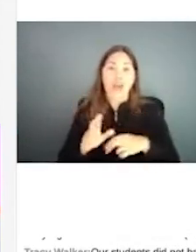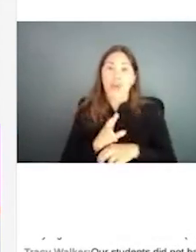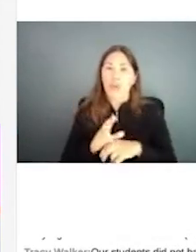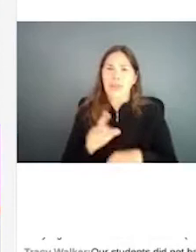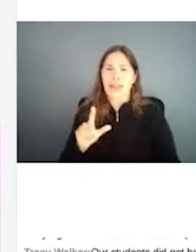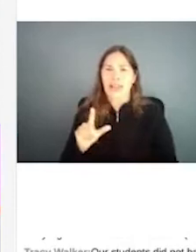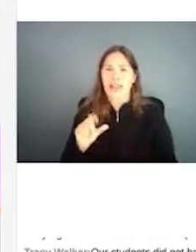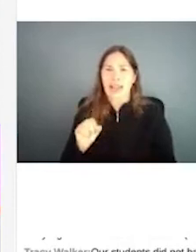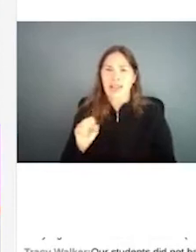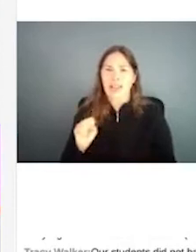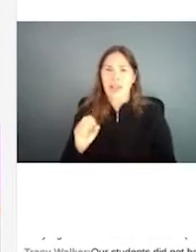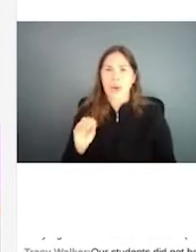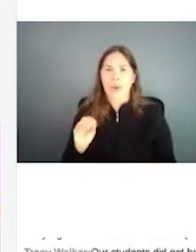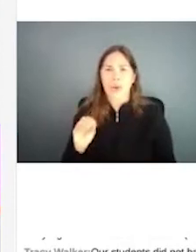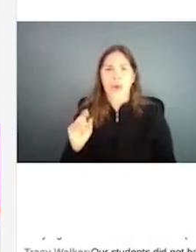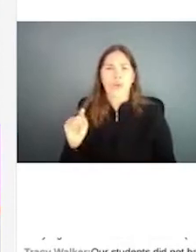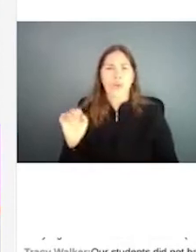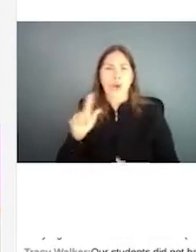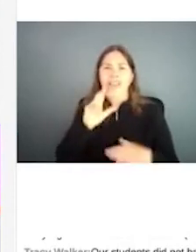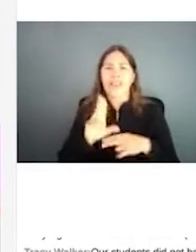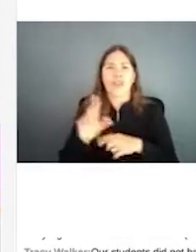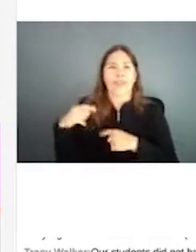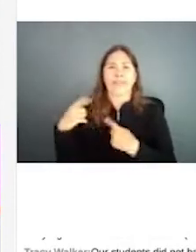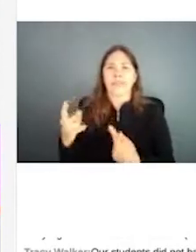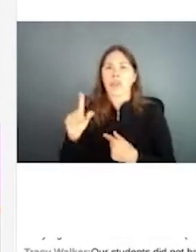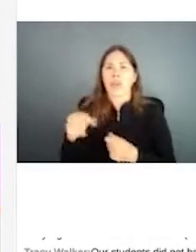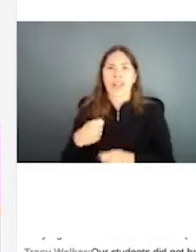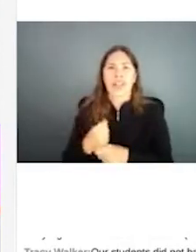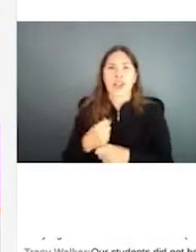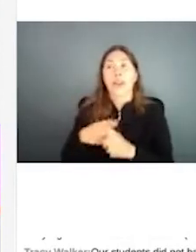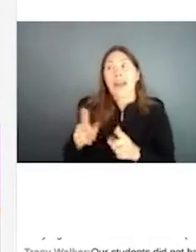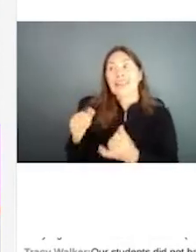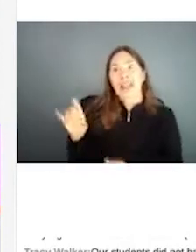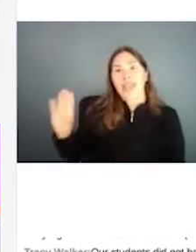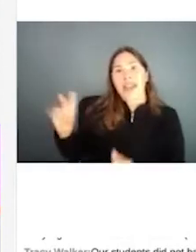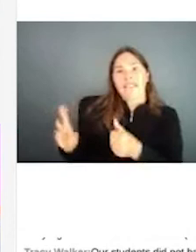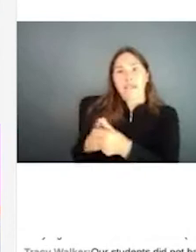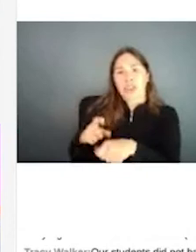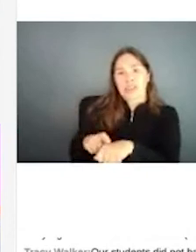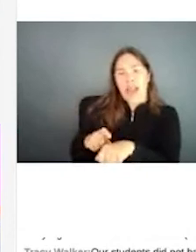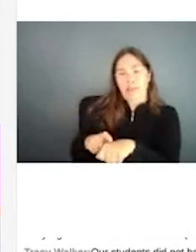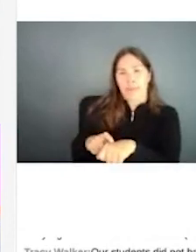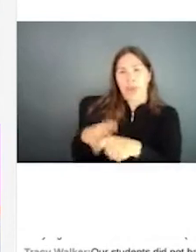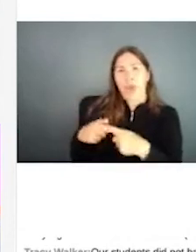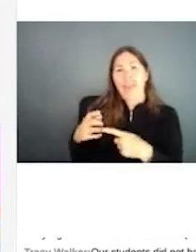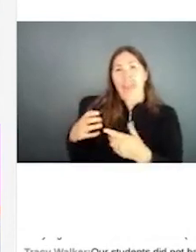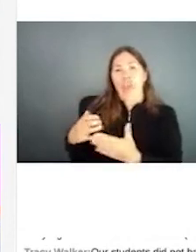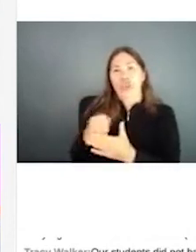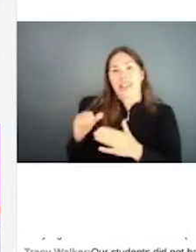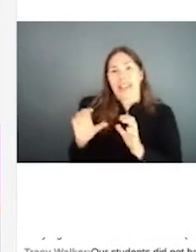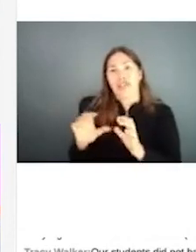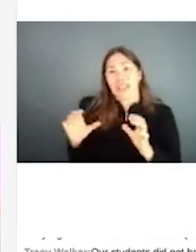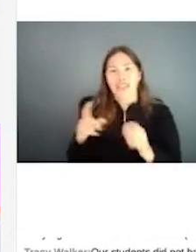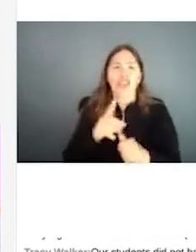tool and you've done it 20 years in a row, it's still their first time. So when they earn that credential, if you're used to them, you